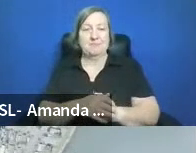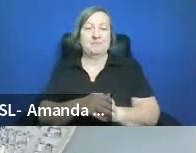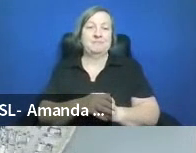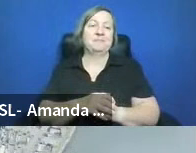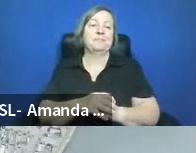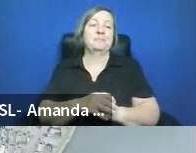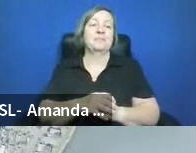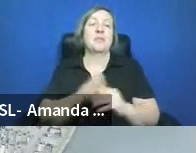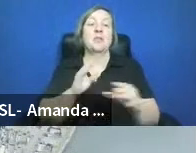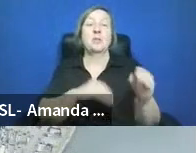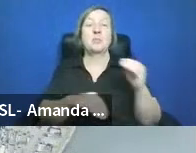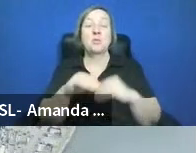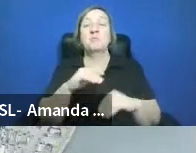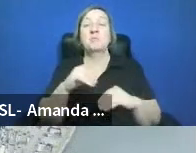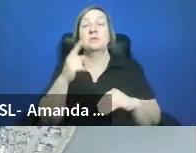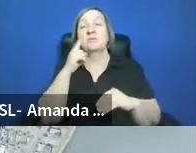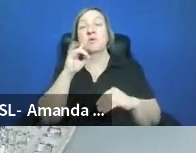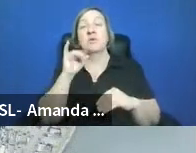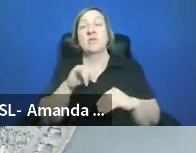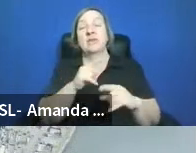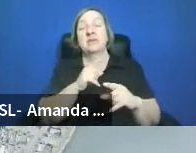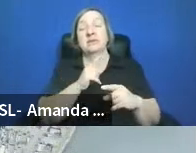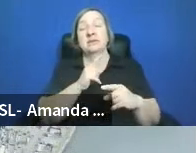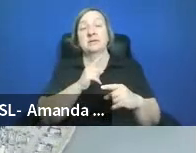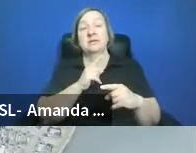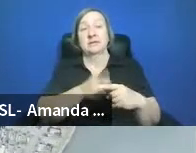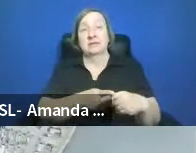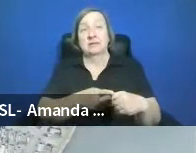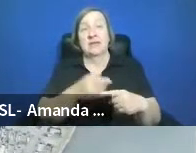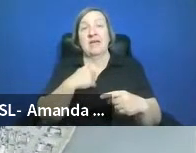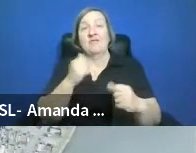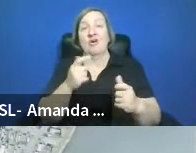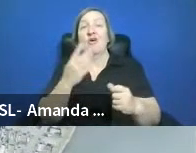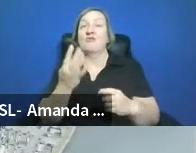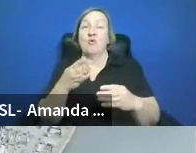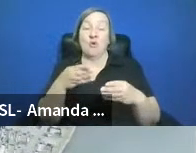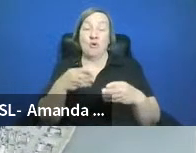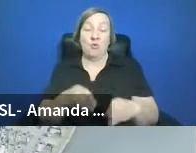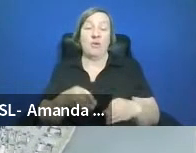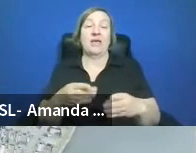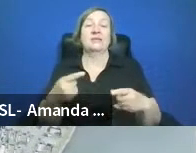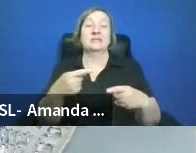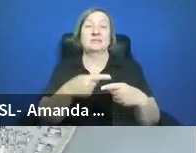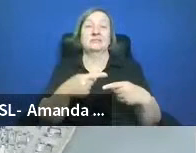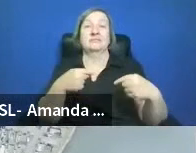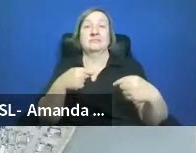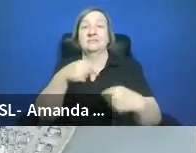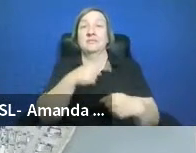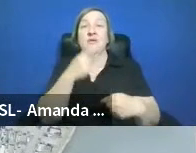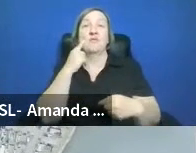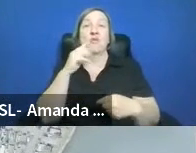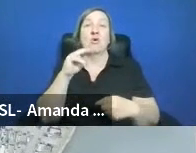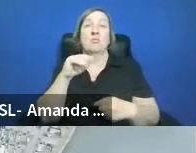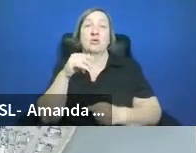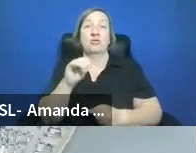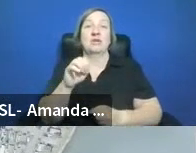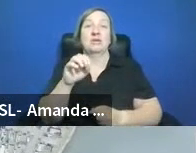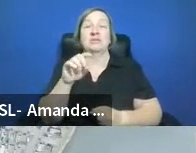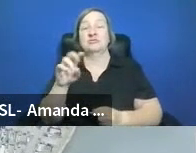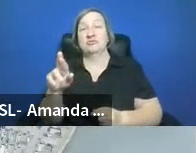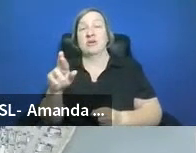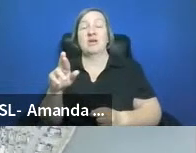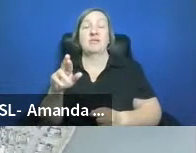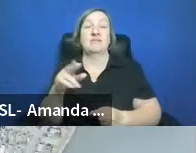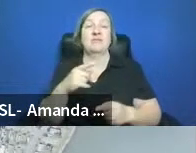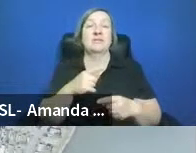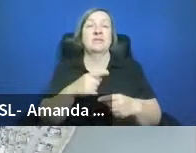The movements for the interchange, we have all 4 directions for the Marine Drive interchange. In addition to